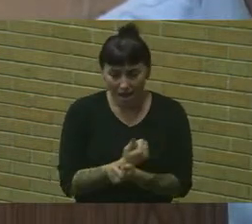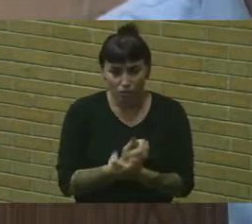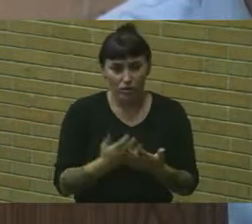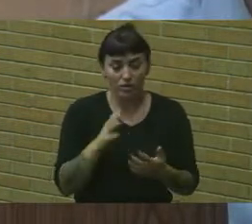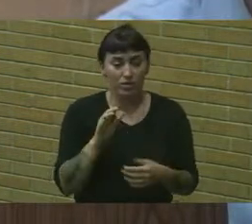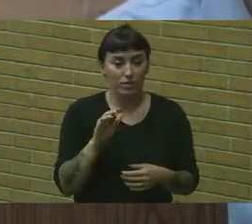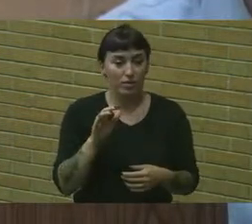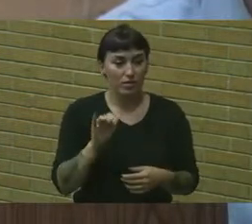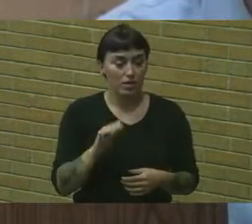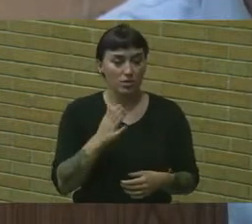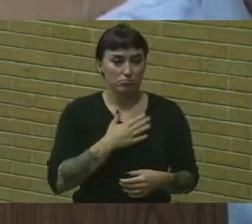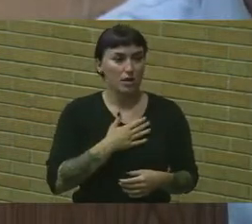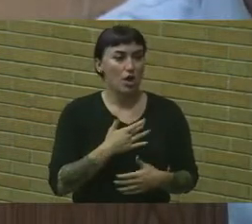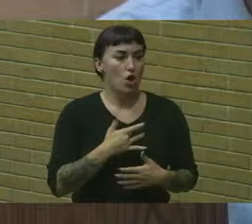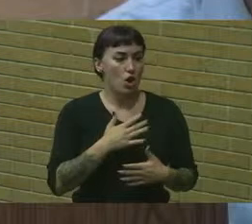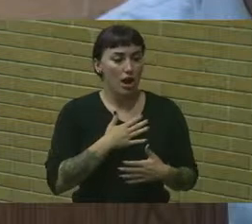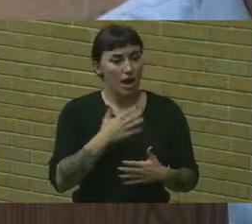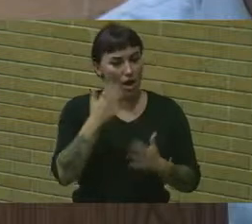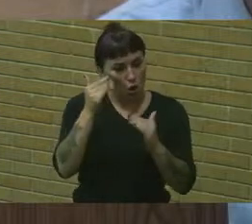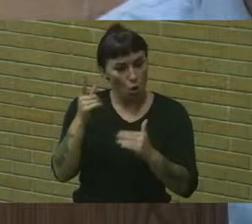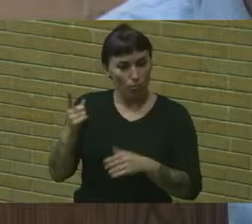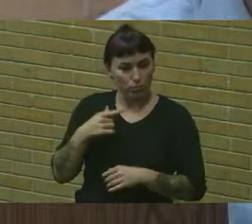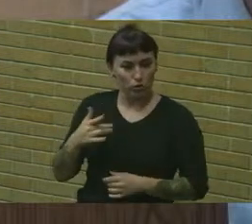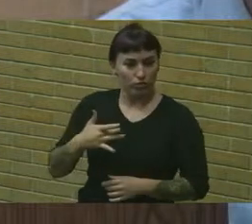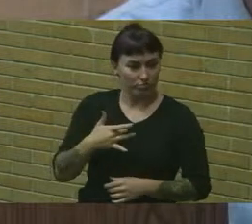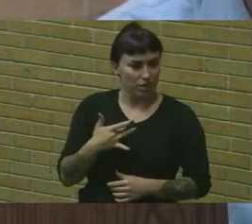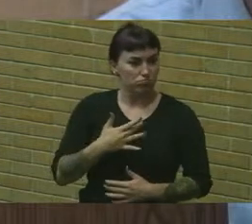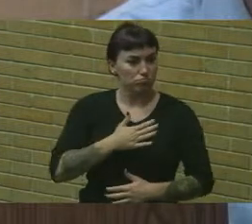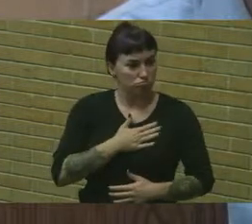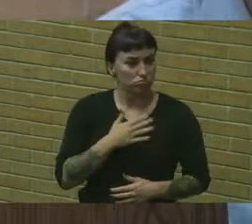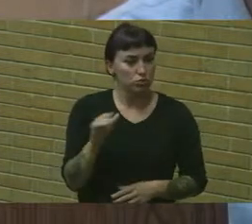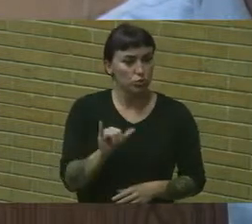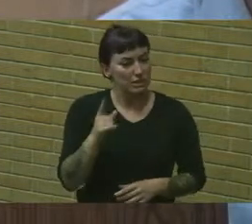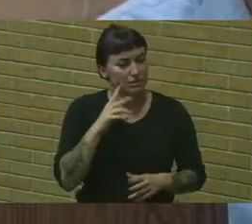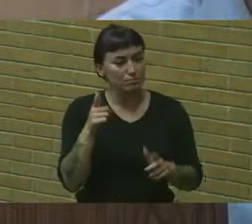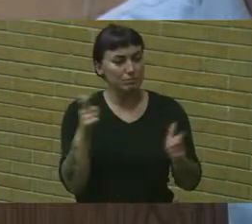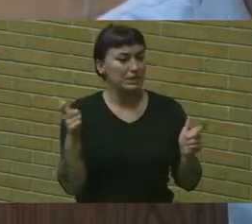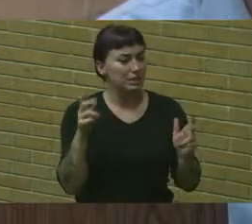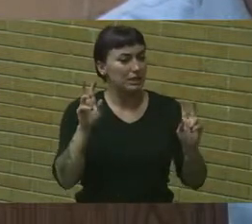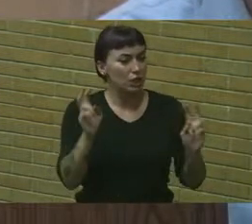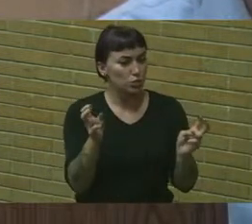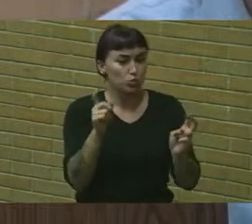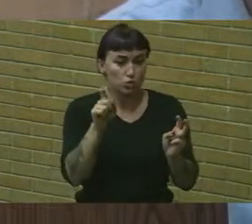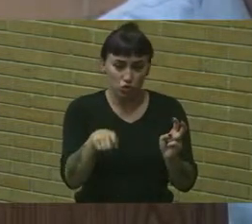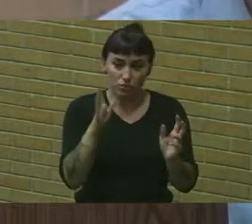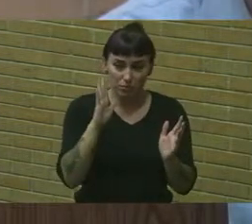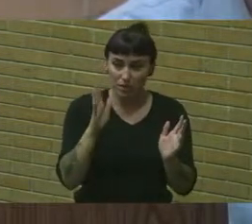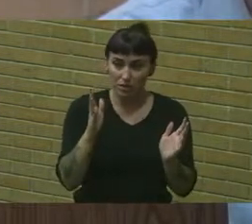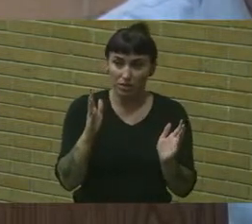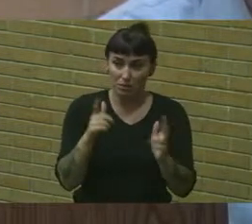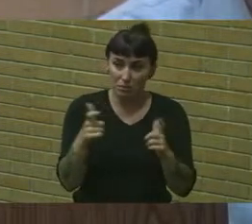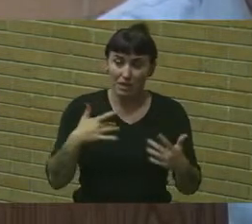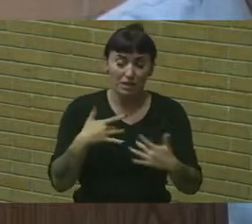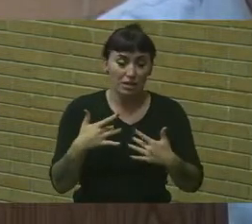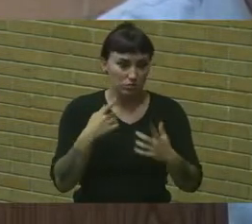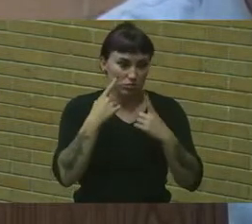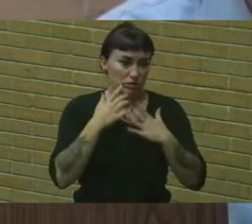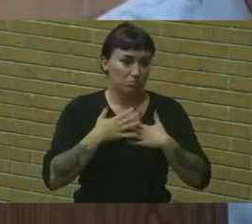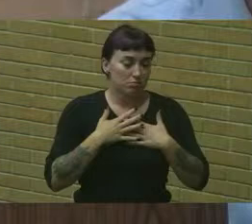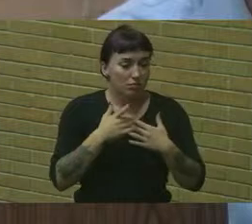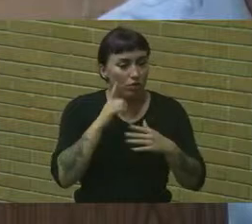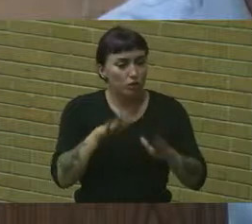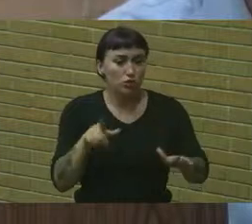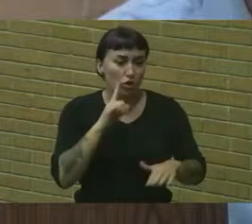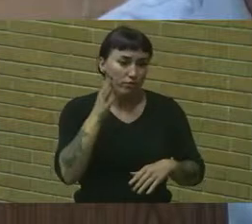went right to my heart, and I hope it's going to yours as well. This is a big issue, and it should be a very great concern, because our children are the